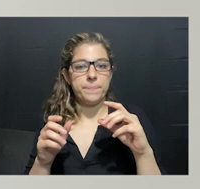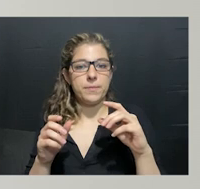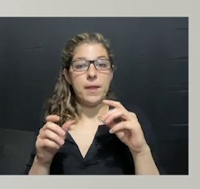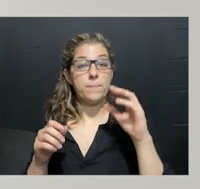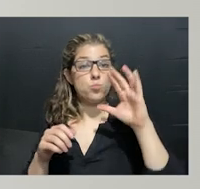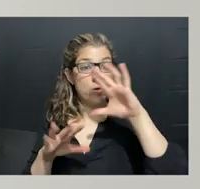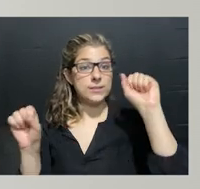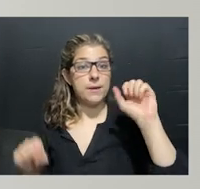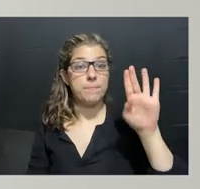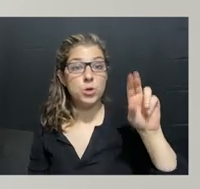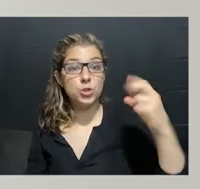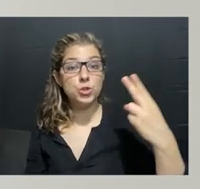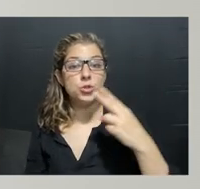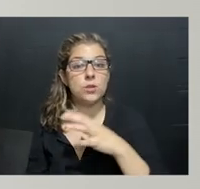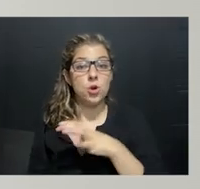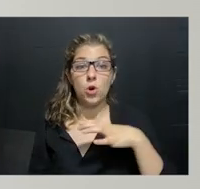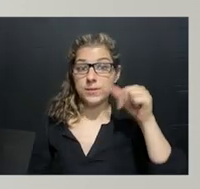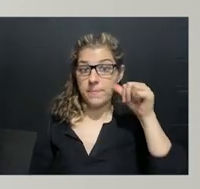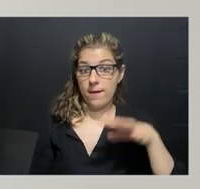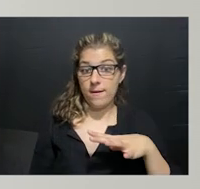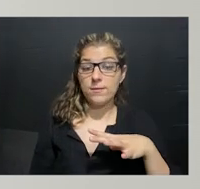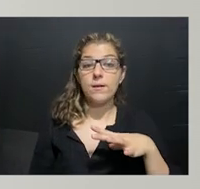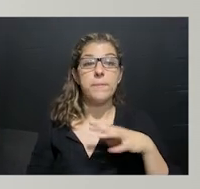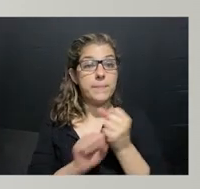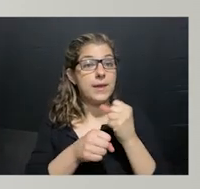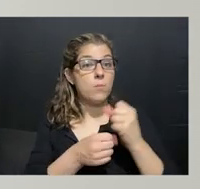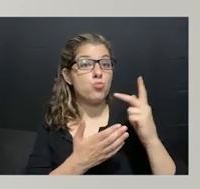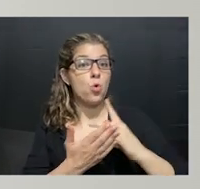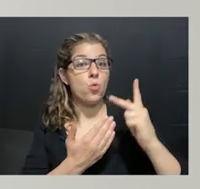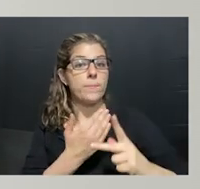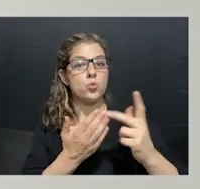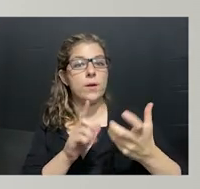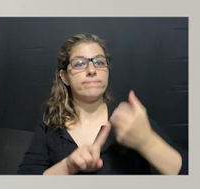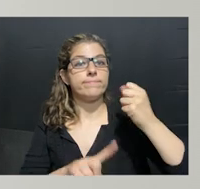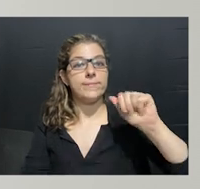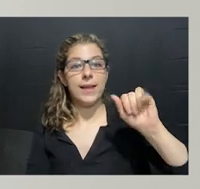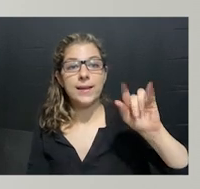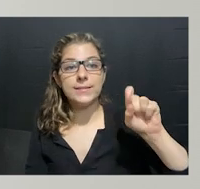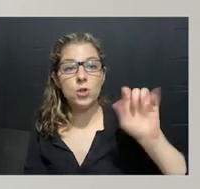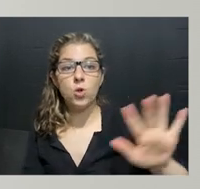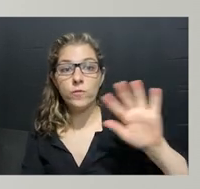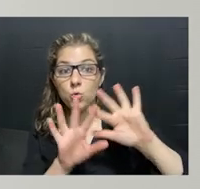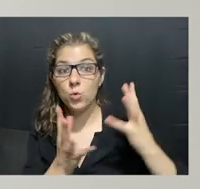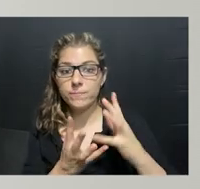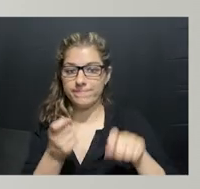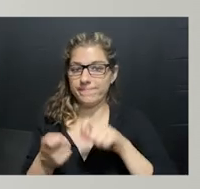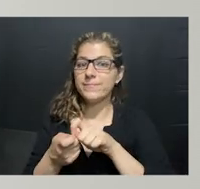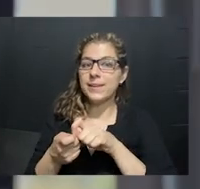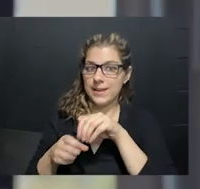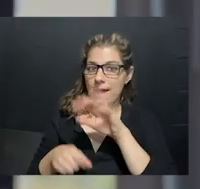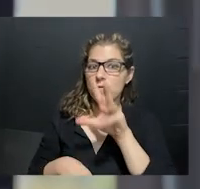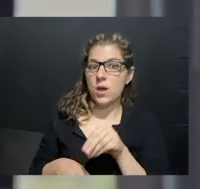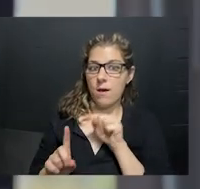that President Bush and Congress made in PEPFAR, a program to eradicate AIDS around the world, particularly in sub-Saharan